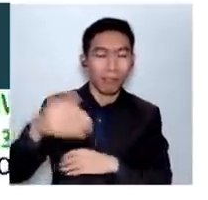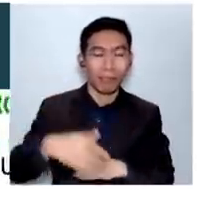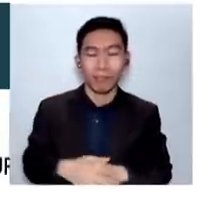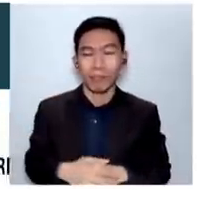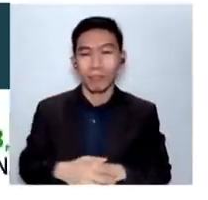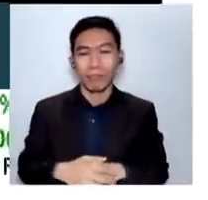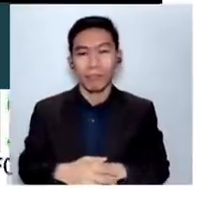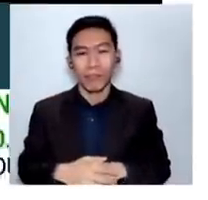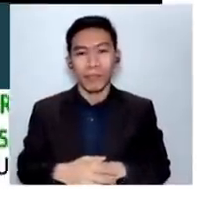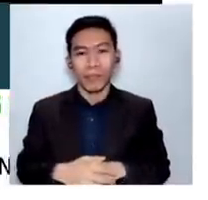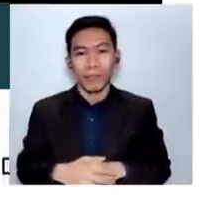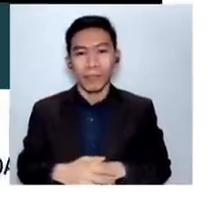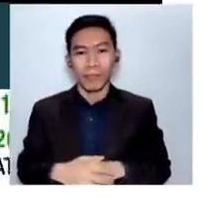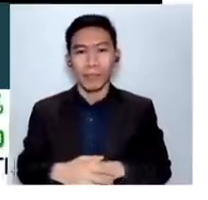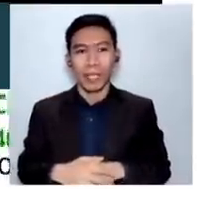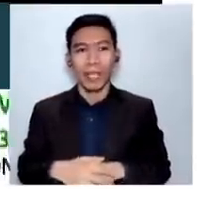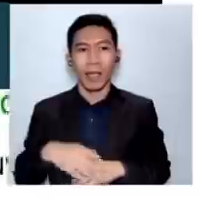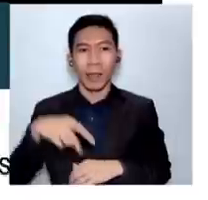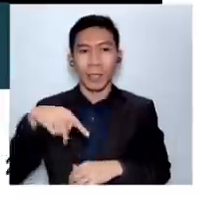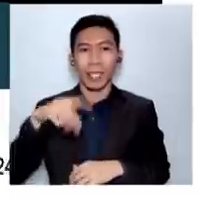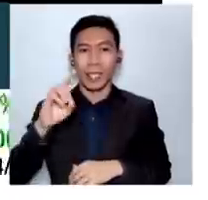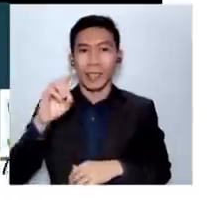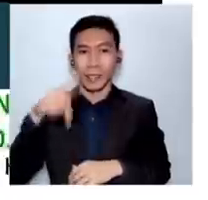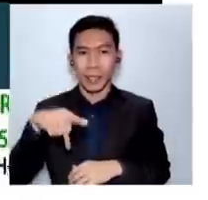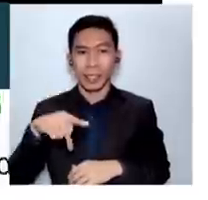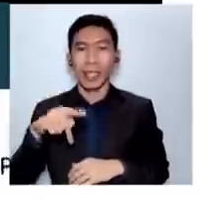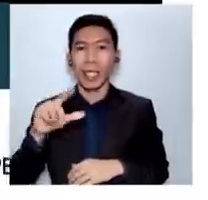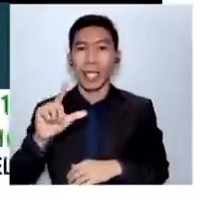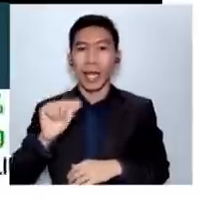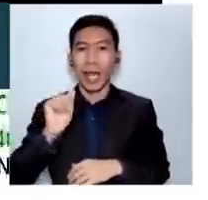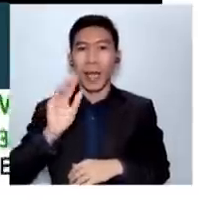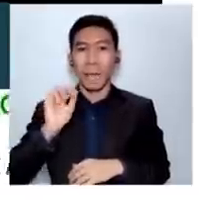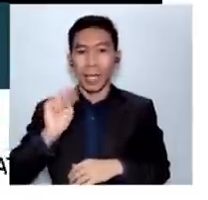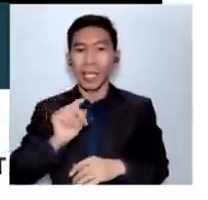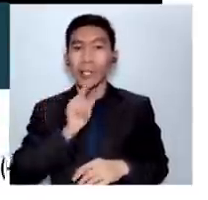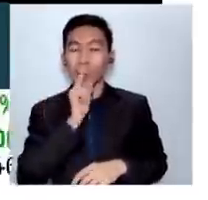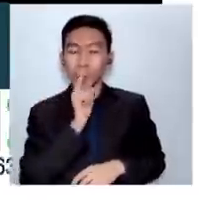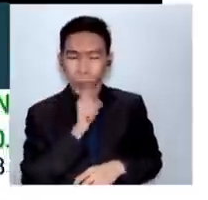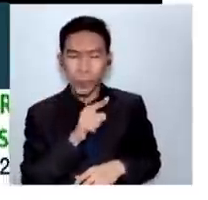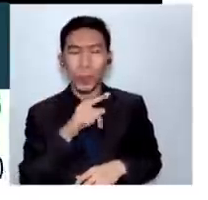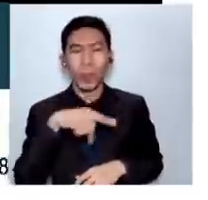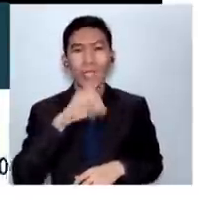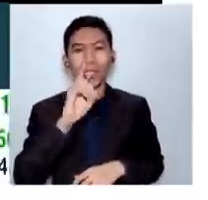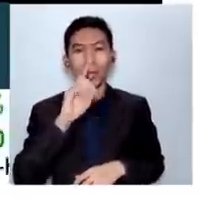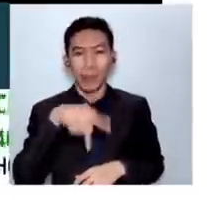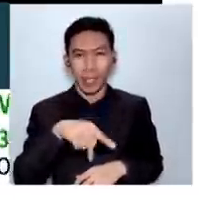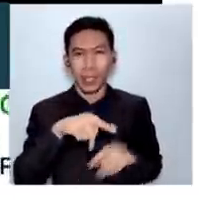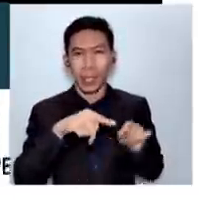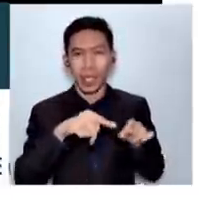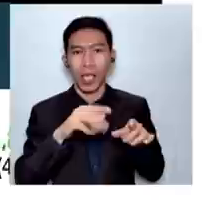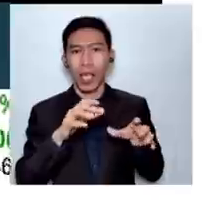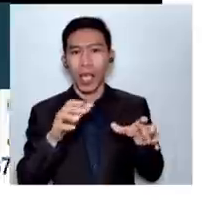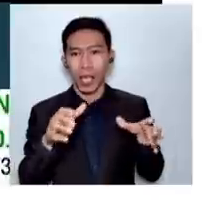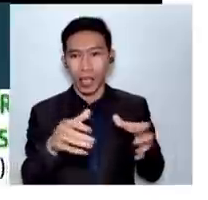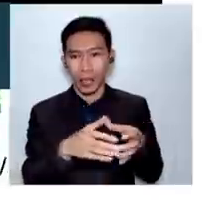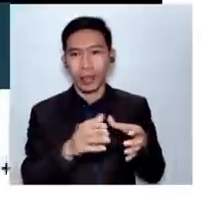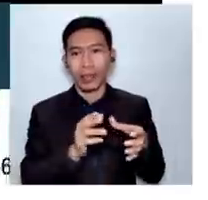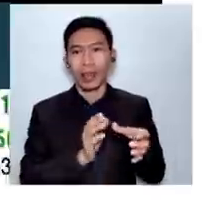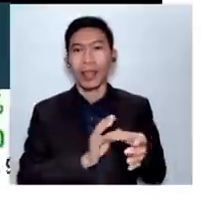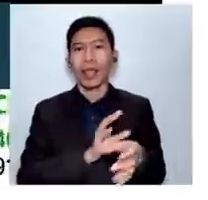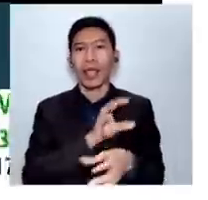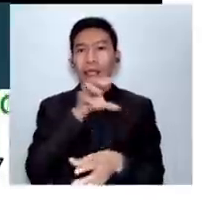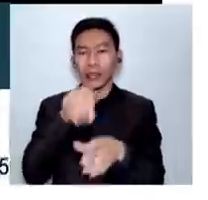Oh, well, yung PDP Laban po, the real PDP Laban, is participating in elections so